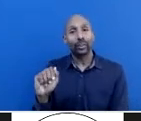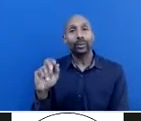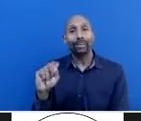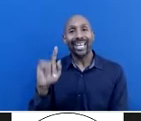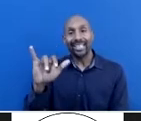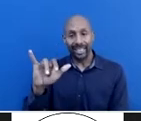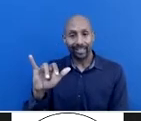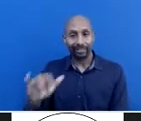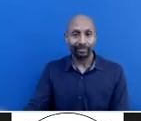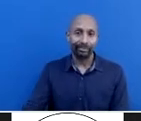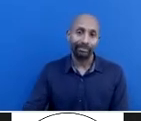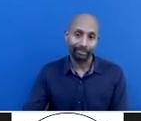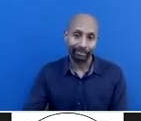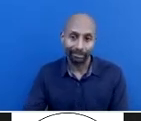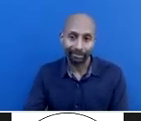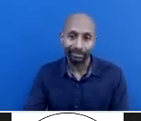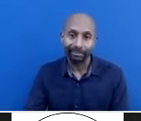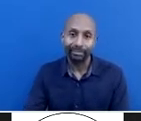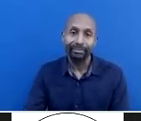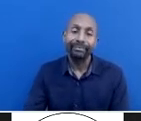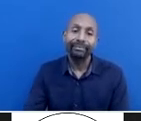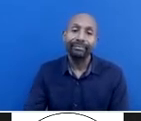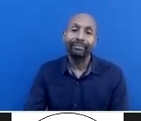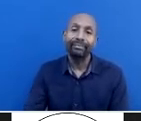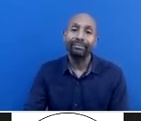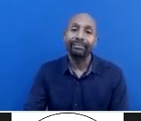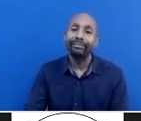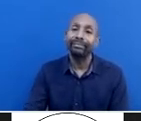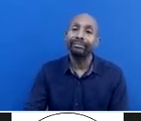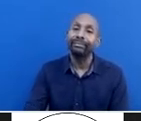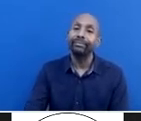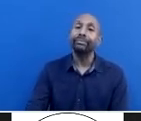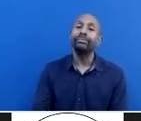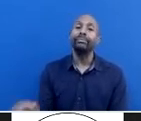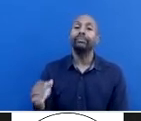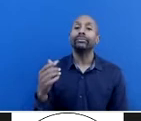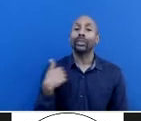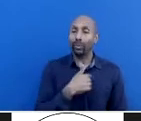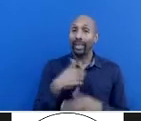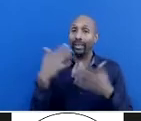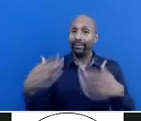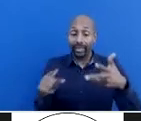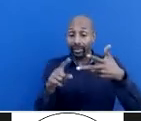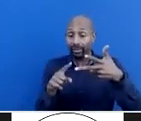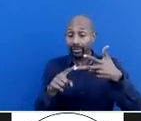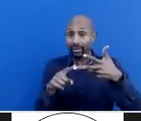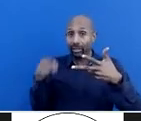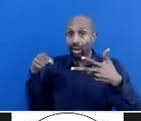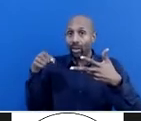we had the struggle, the spirituality, and finally to the art.